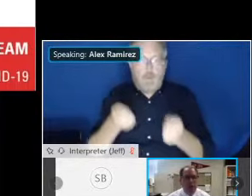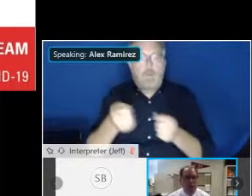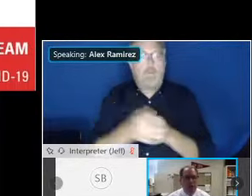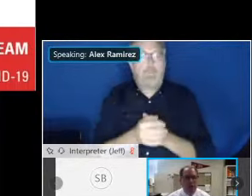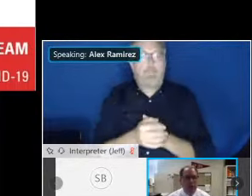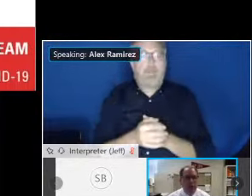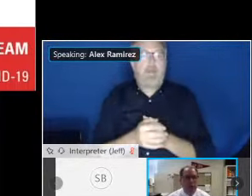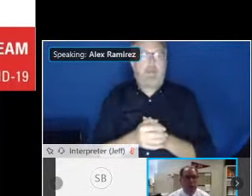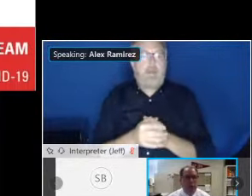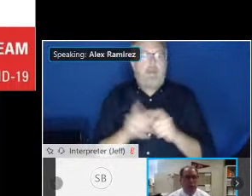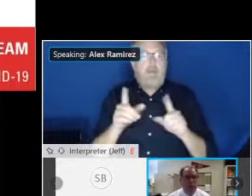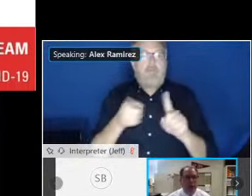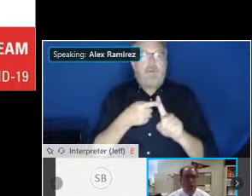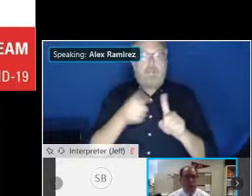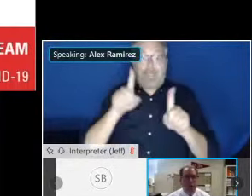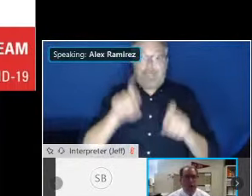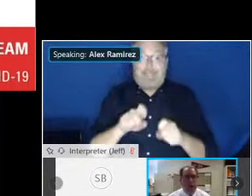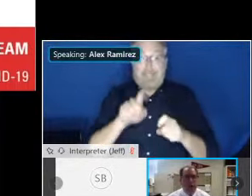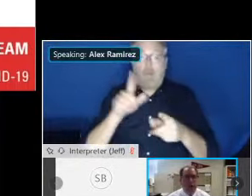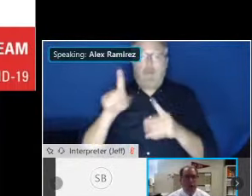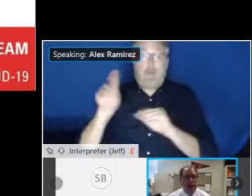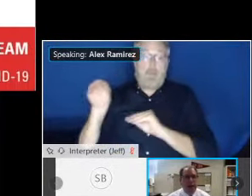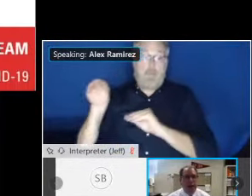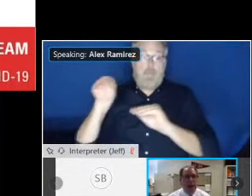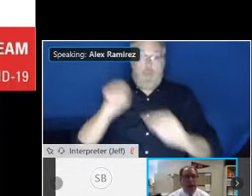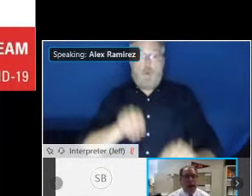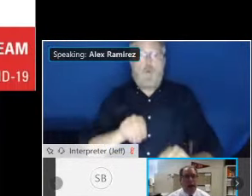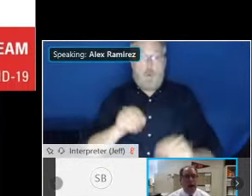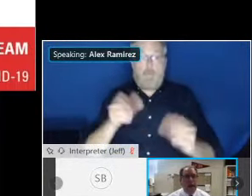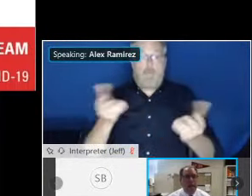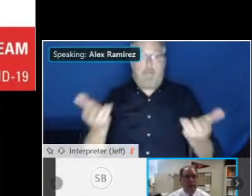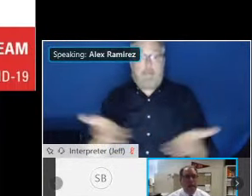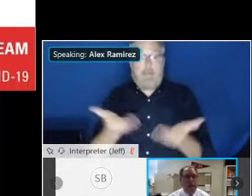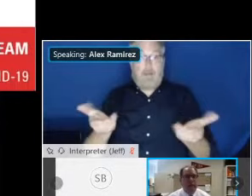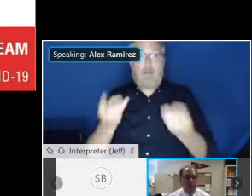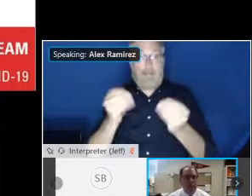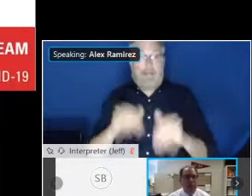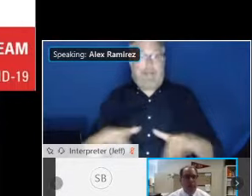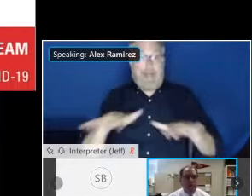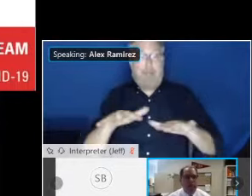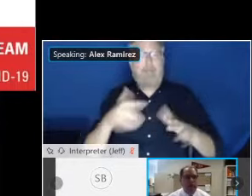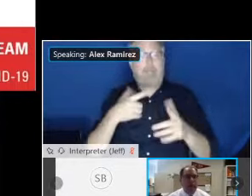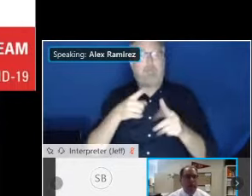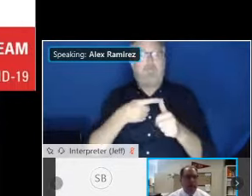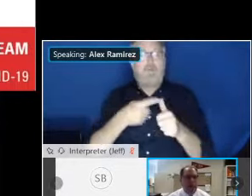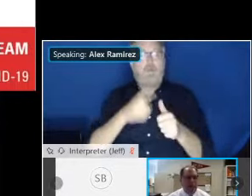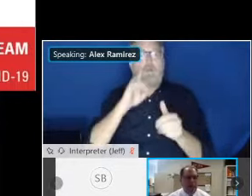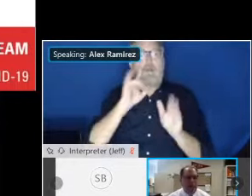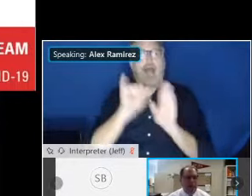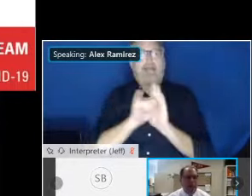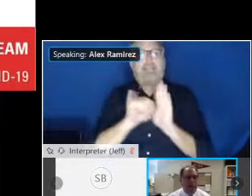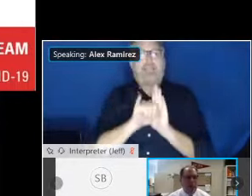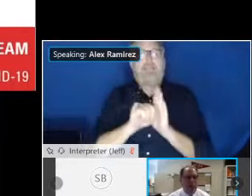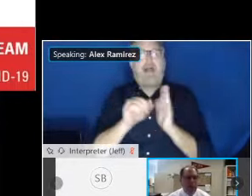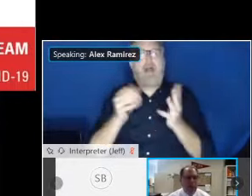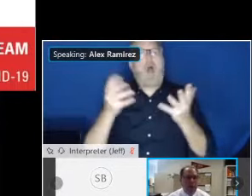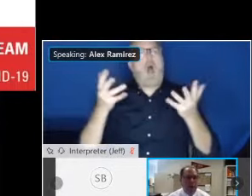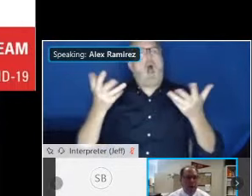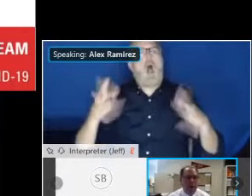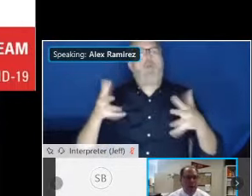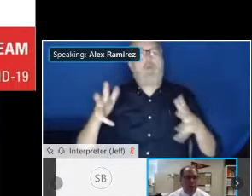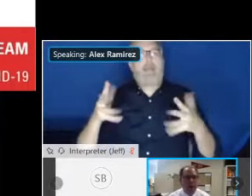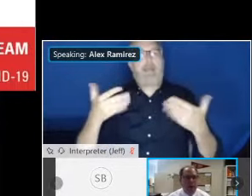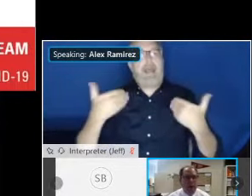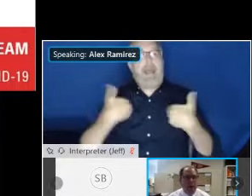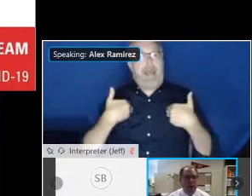at move-in, and we'll talk a little bit more about this, was targeted at identifying what the prevalence is on that population that was moving